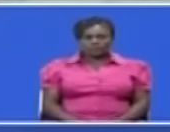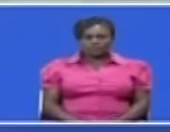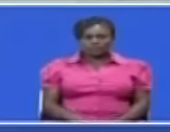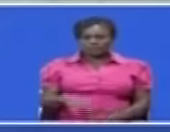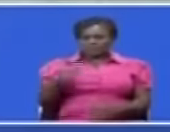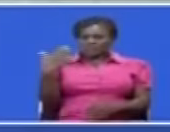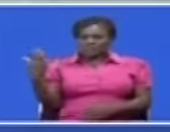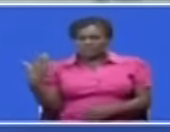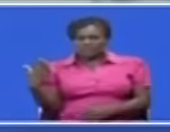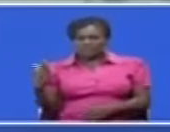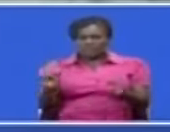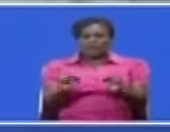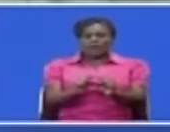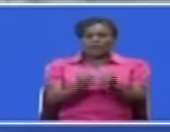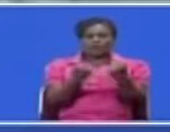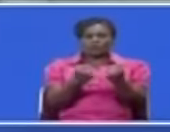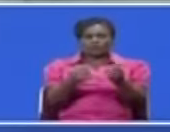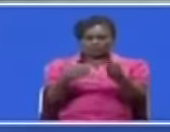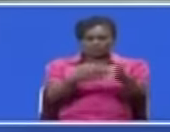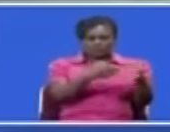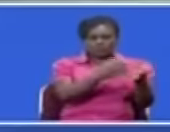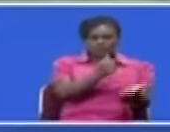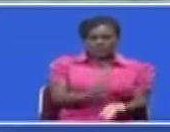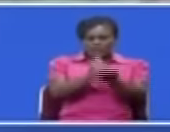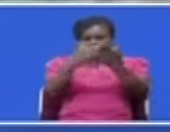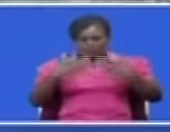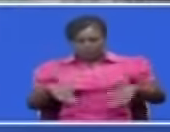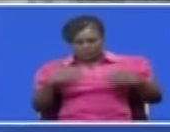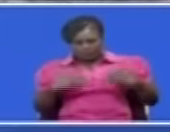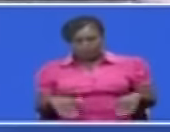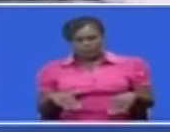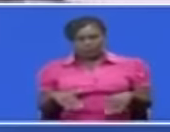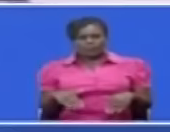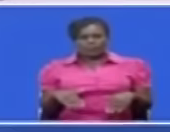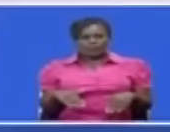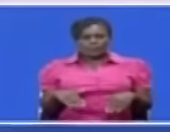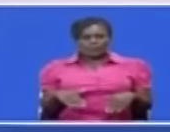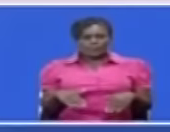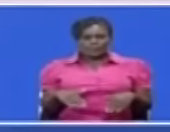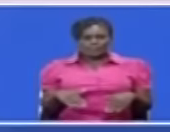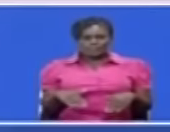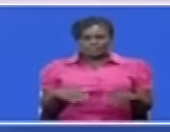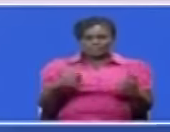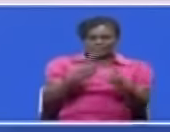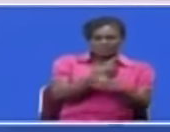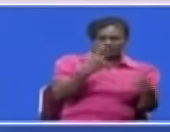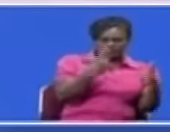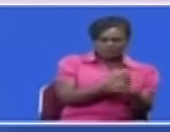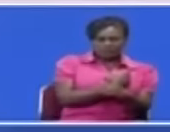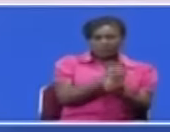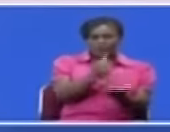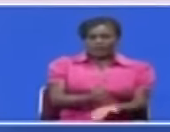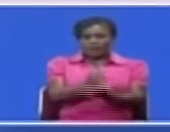Mambo yale yamewekwa kuzuia ama kusaidia watu ni rain gauges hizo